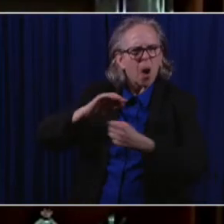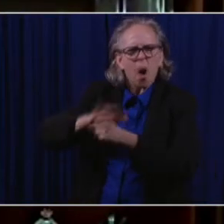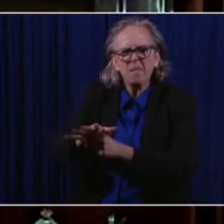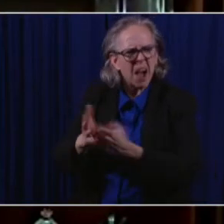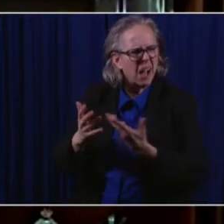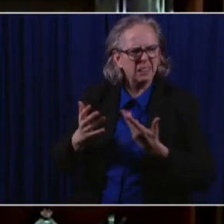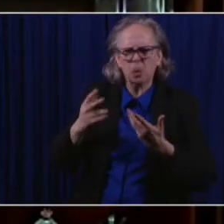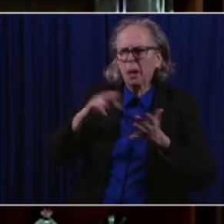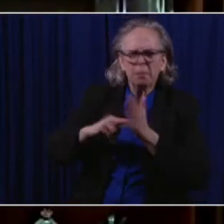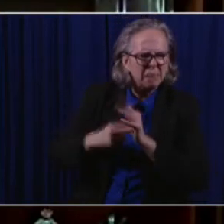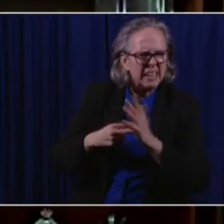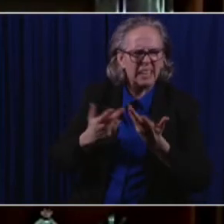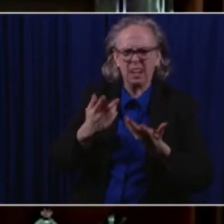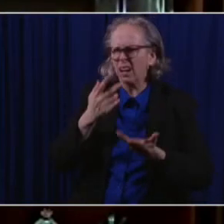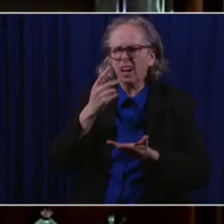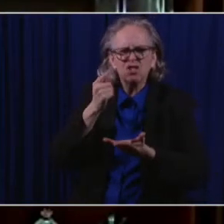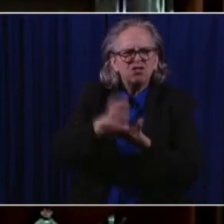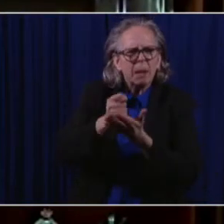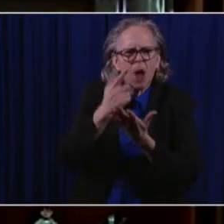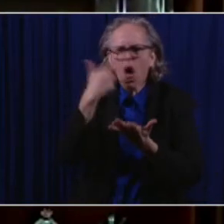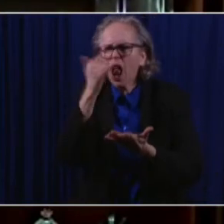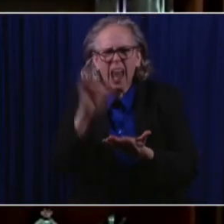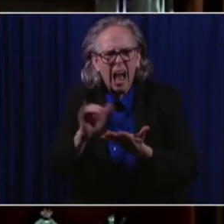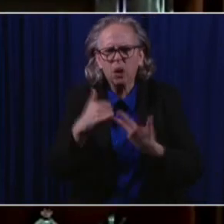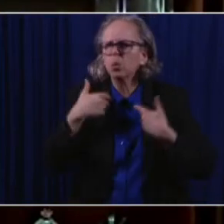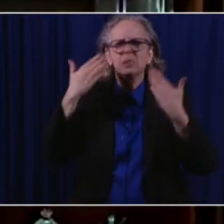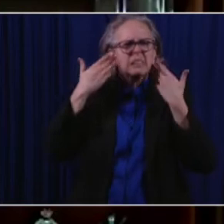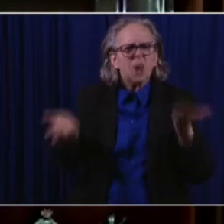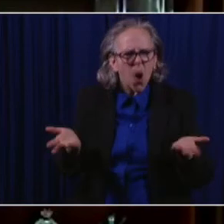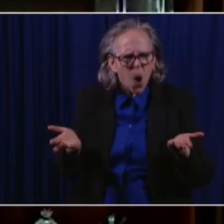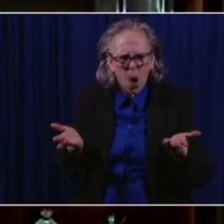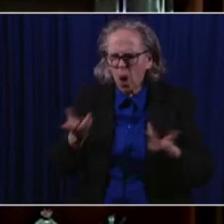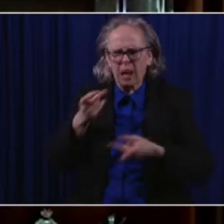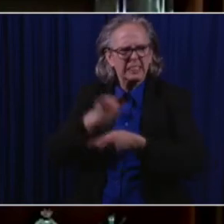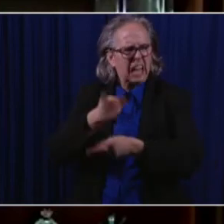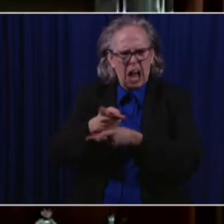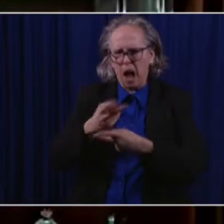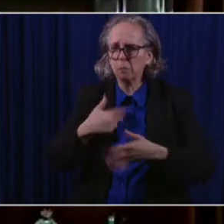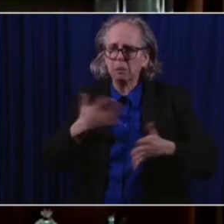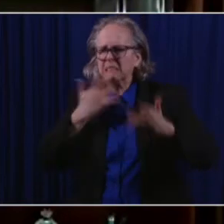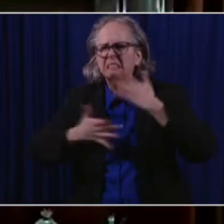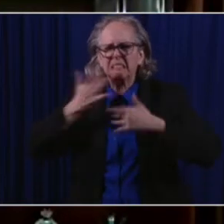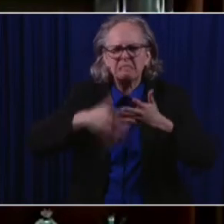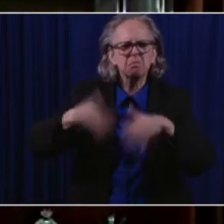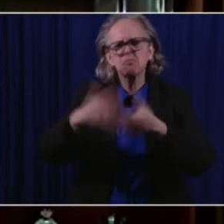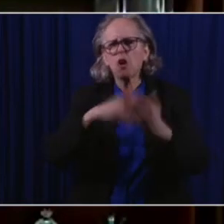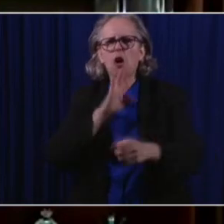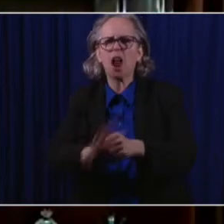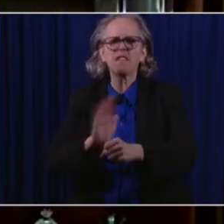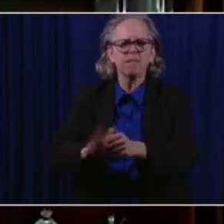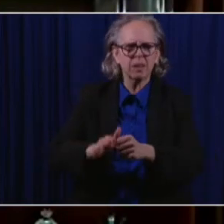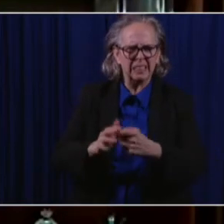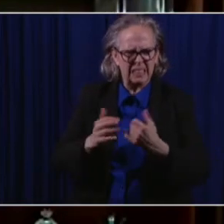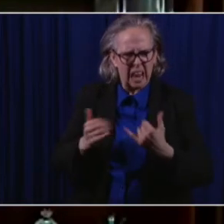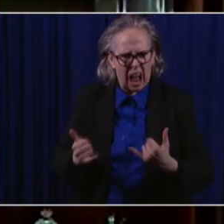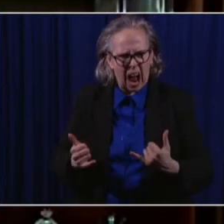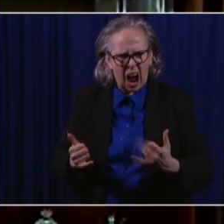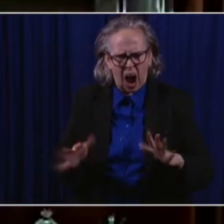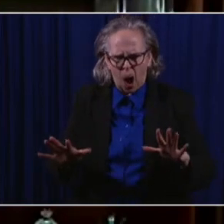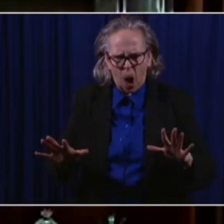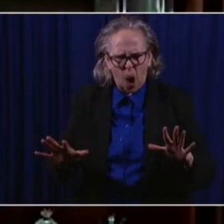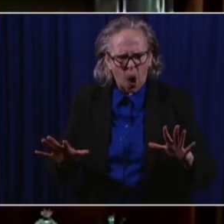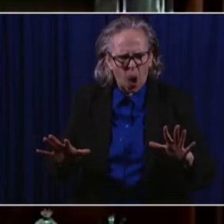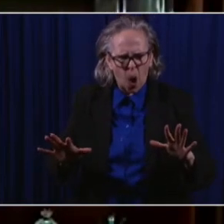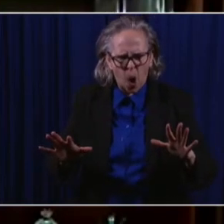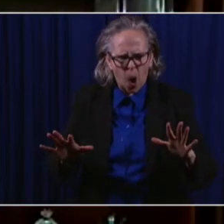We really were flying blind, sort of without instruments. And at that point in time, all of us got caught off guard with not having adequate PPE,